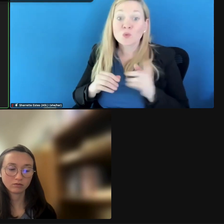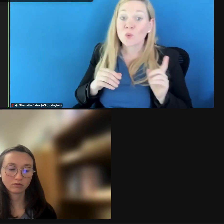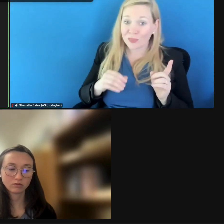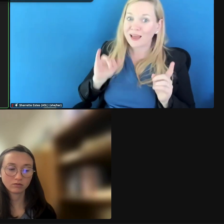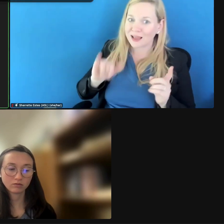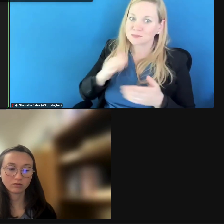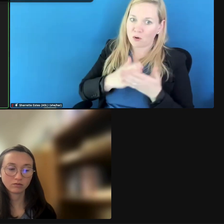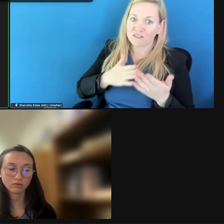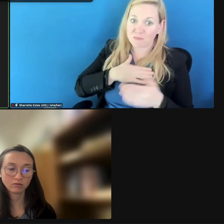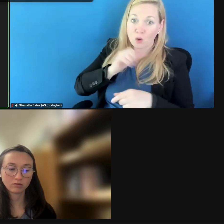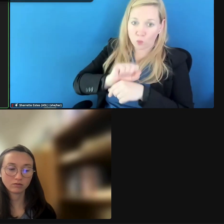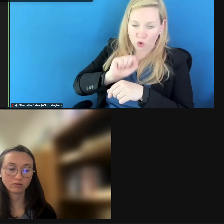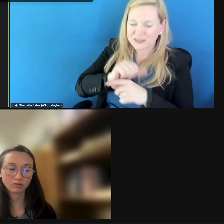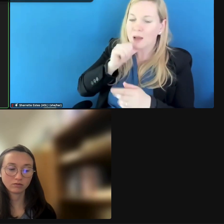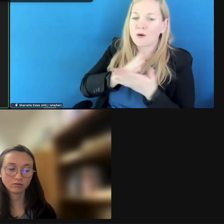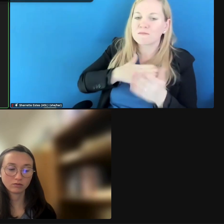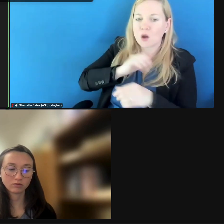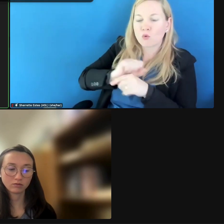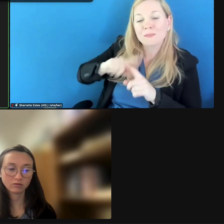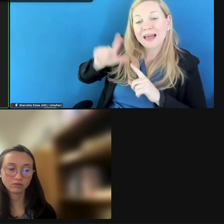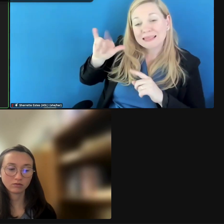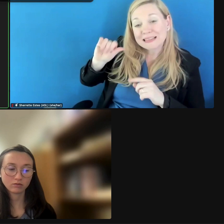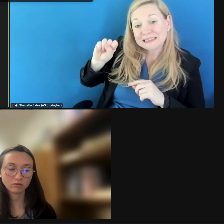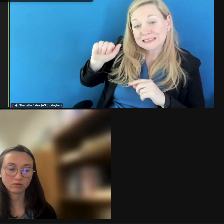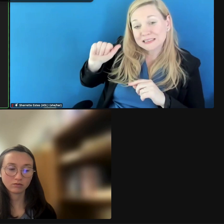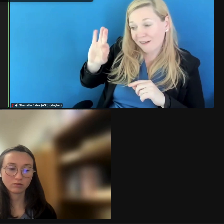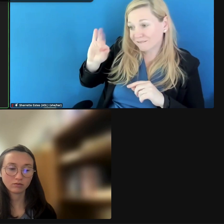Lisa Feigenson's lab that shows that